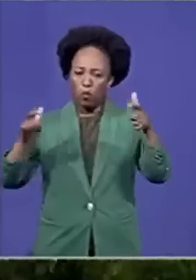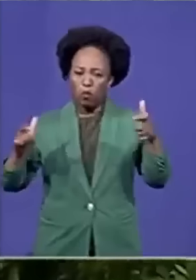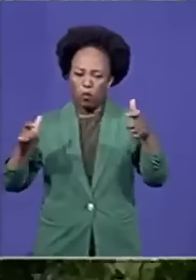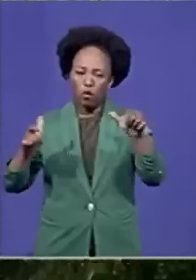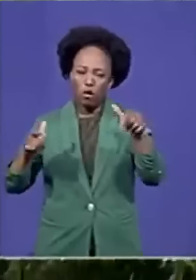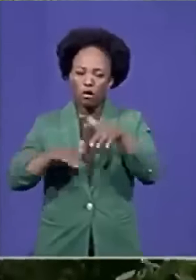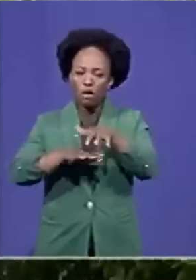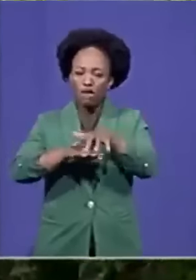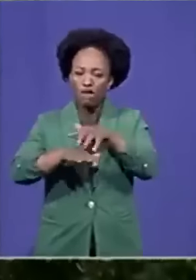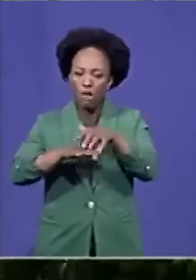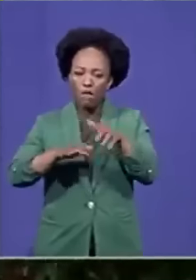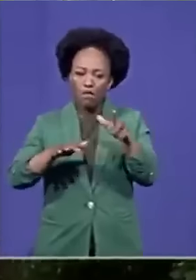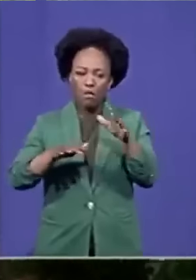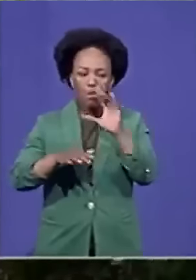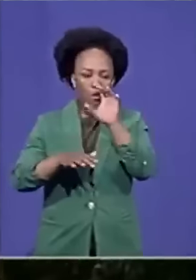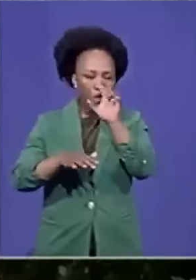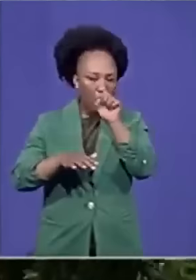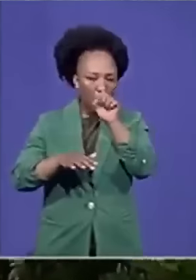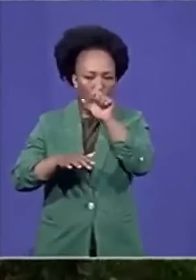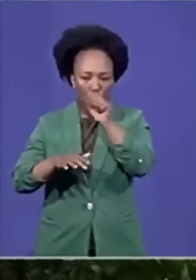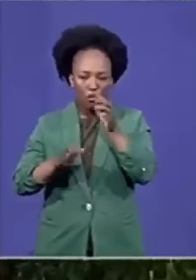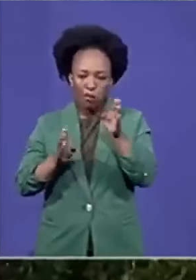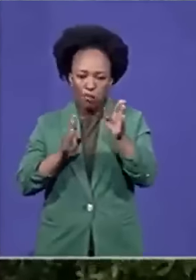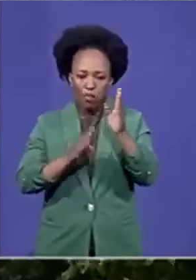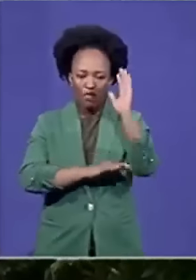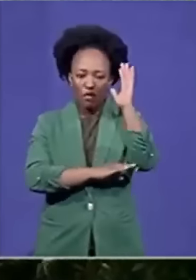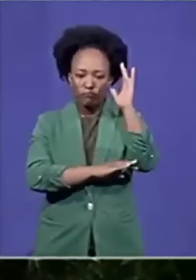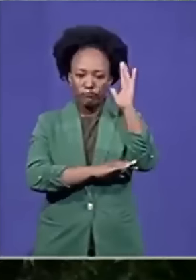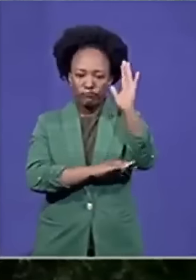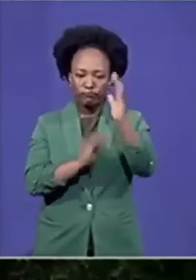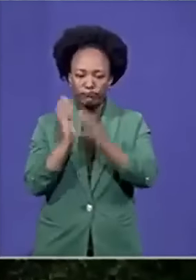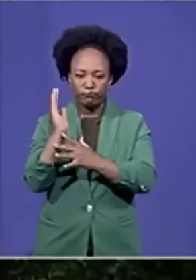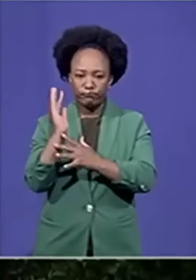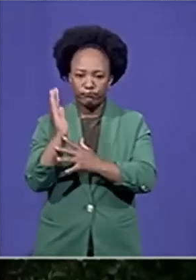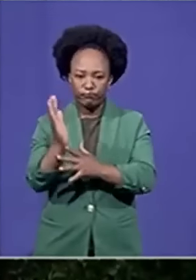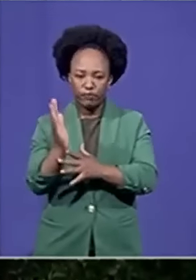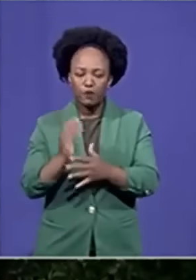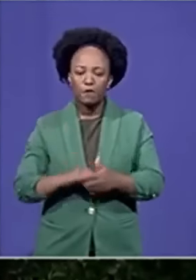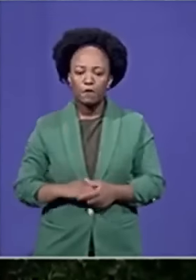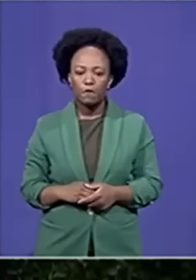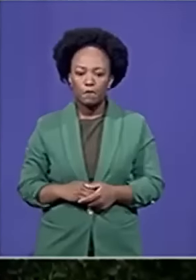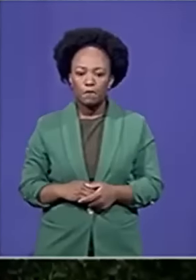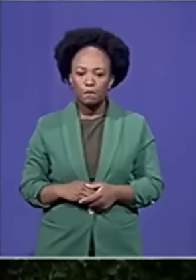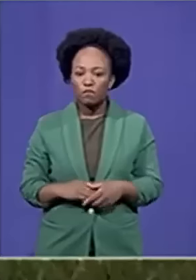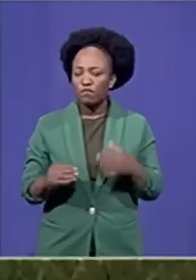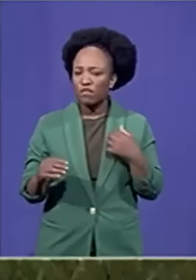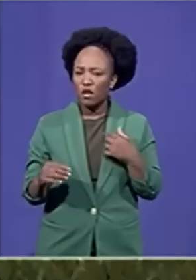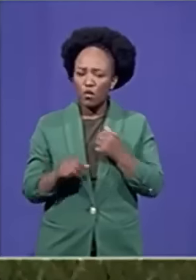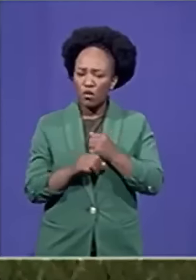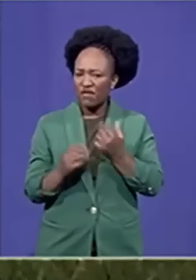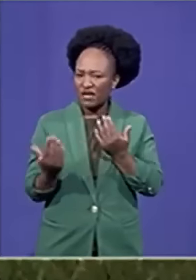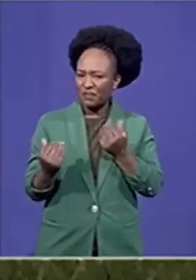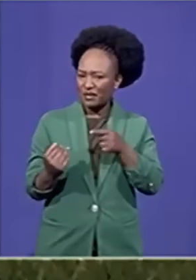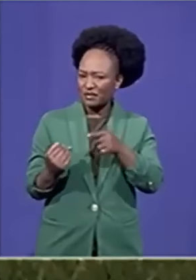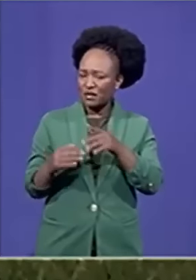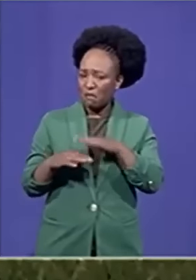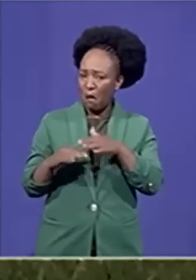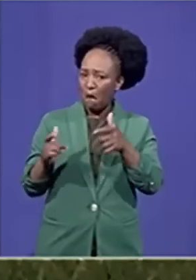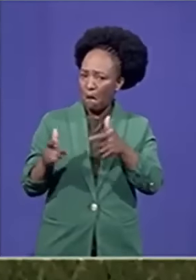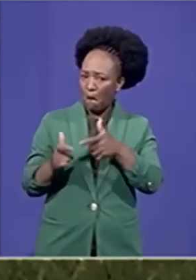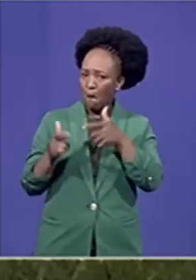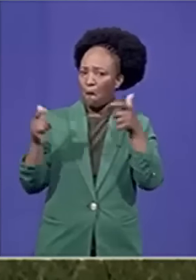di tsweletsang dinamune. The previous season was actually a surprise to all of us. We didn't expect those volumes. I think it's due